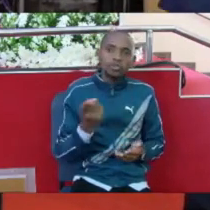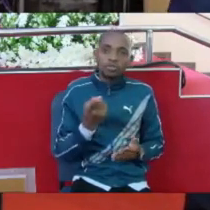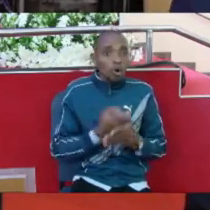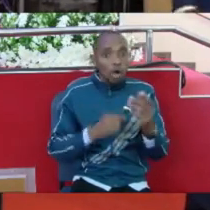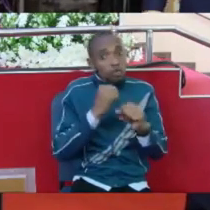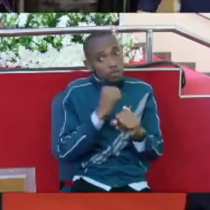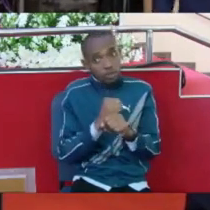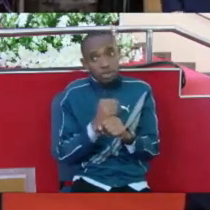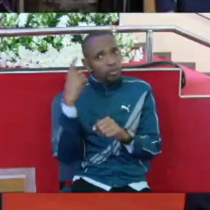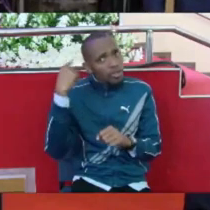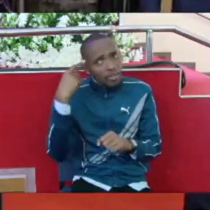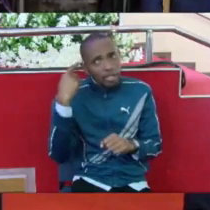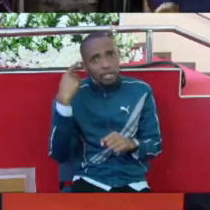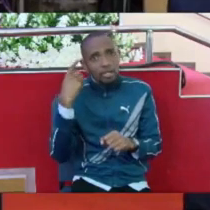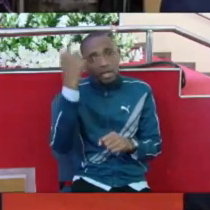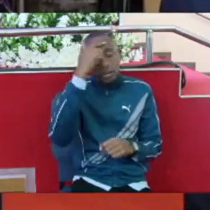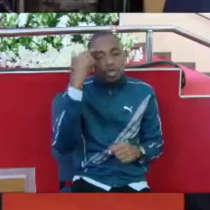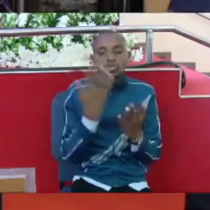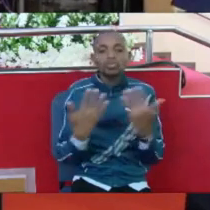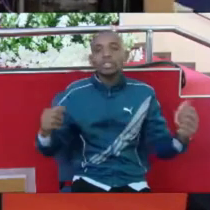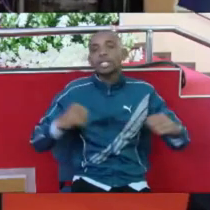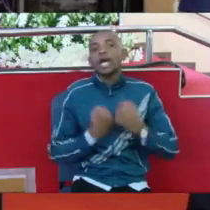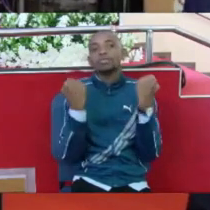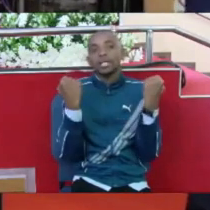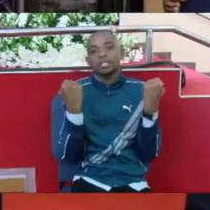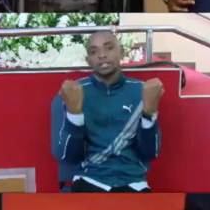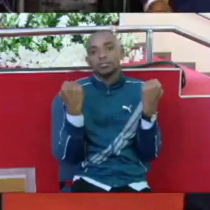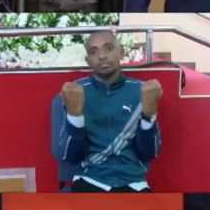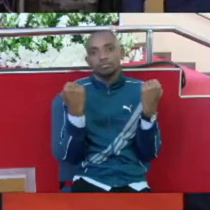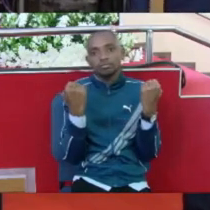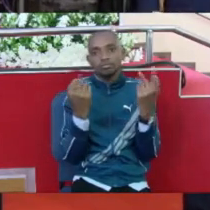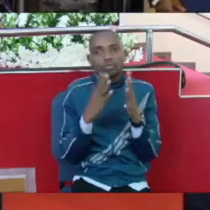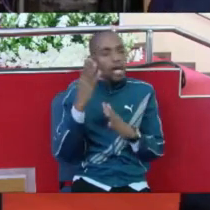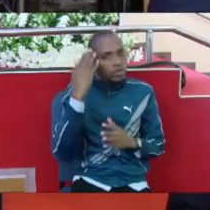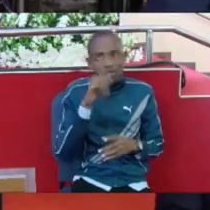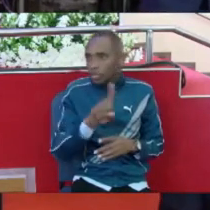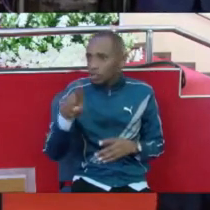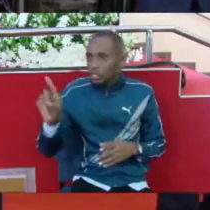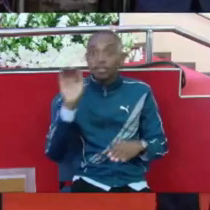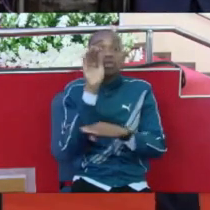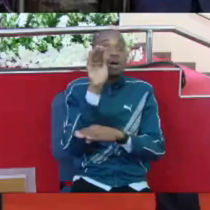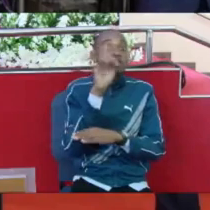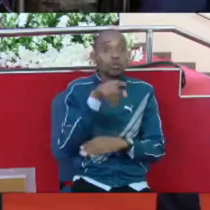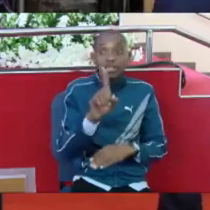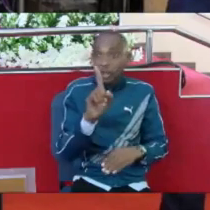thinking? Because of the things that happened. And I know even yourself, you have asked yourself one